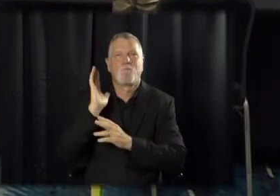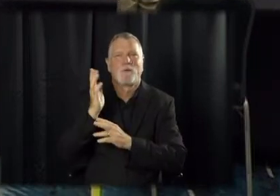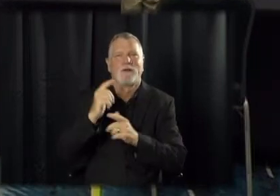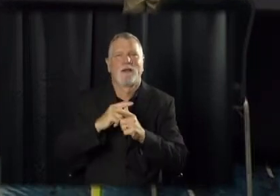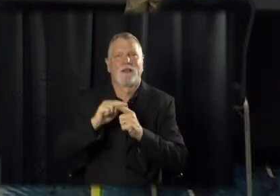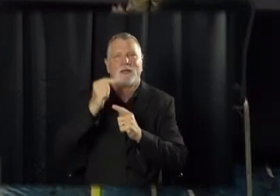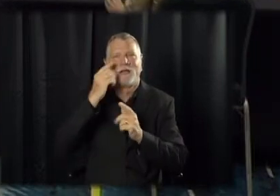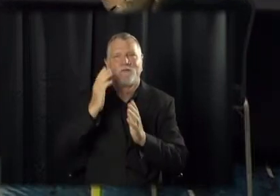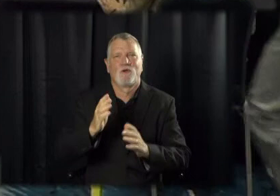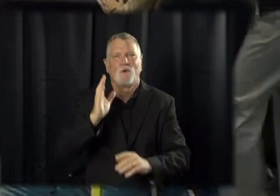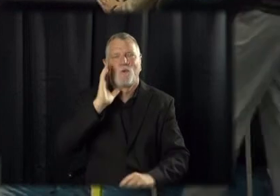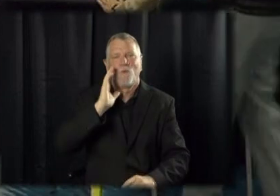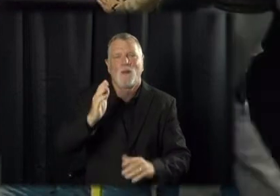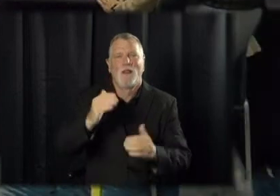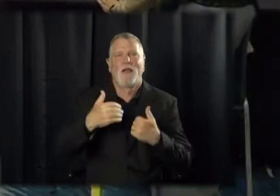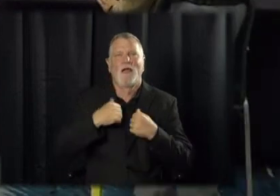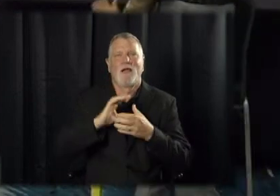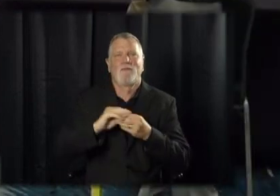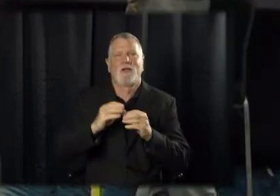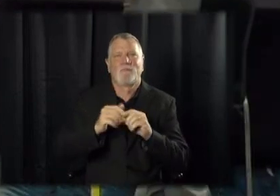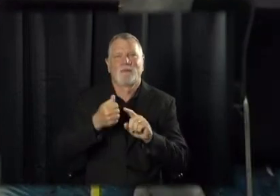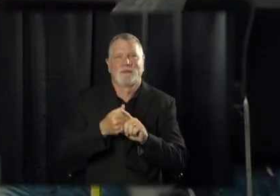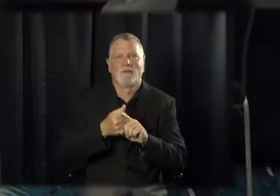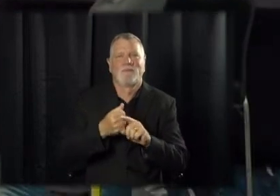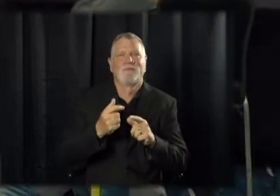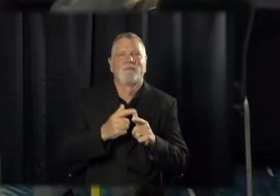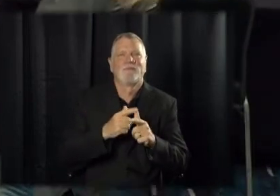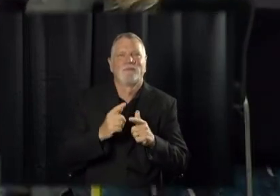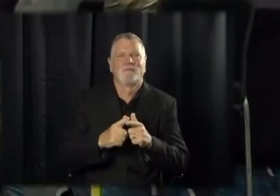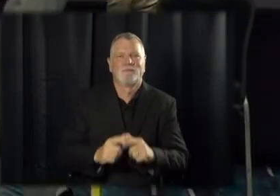governor, I think, is going to have some comments himself.